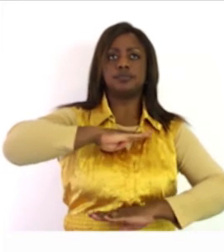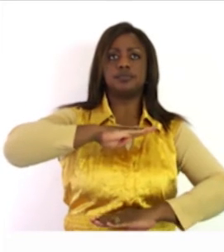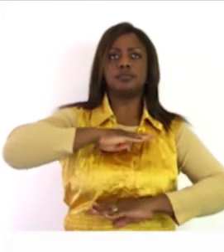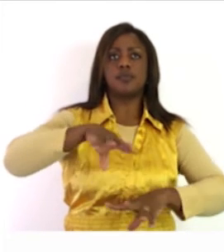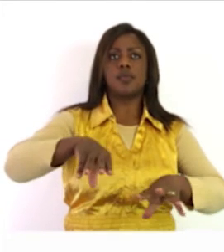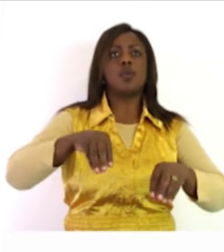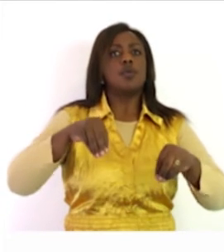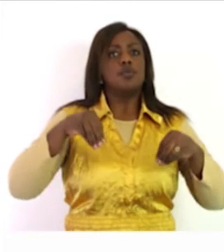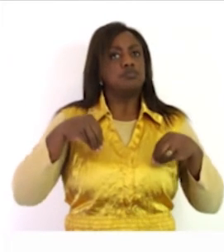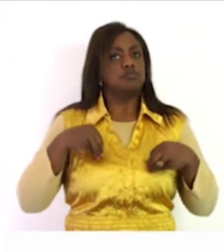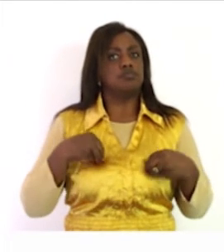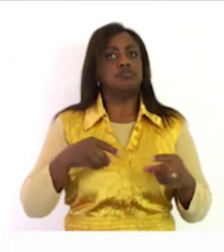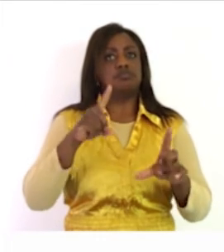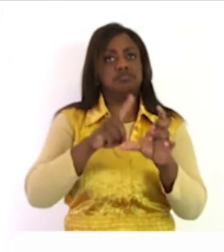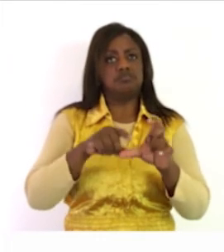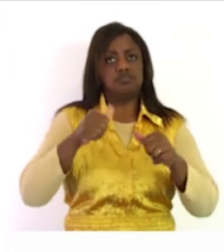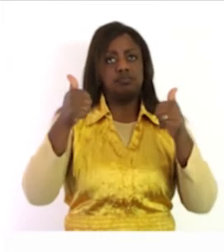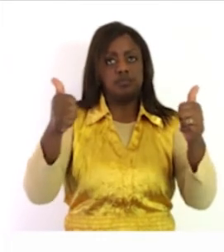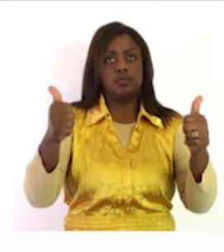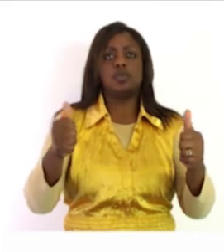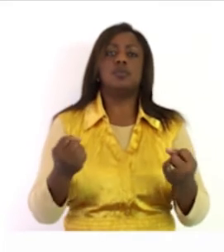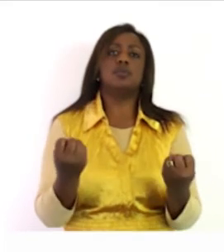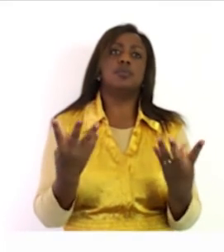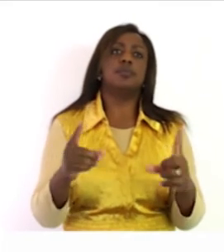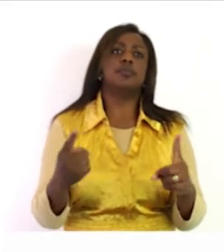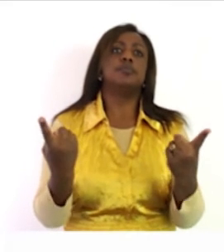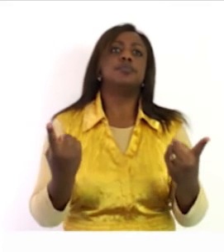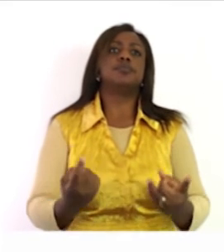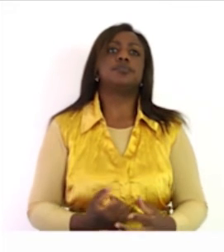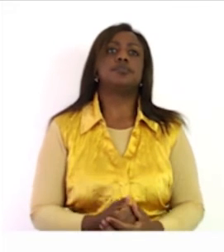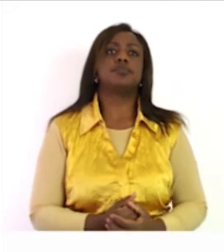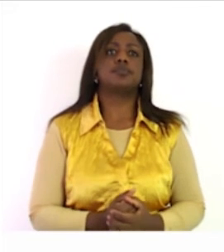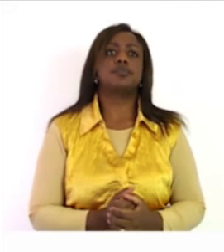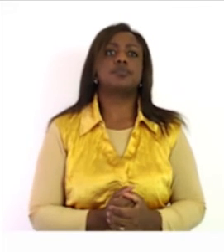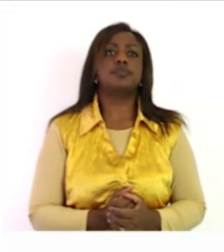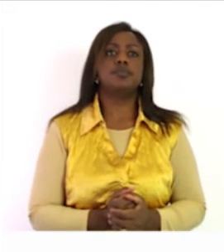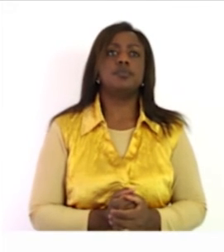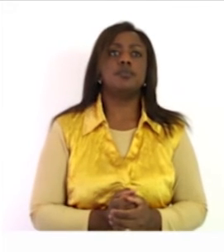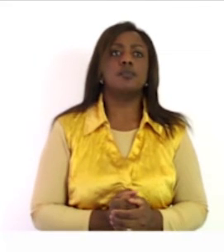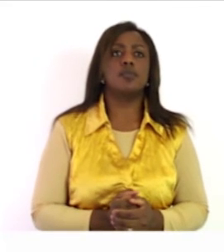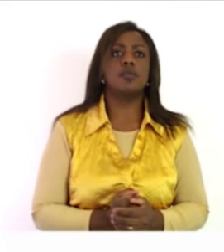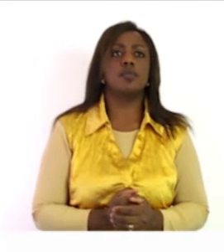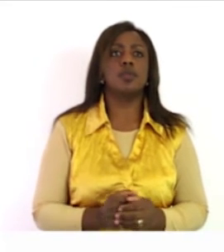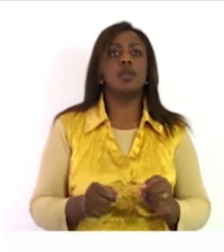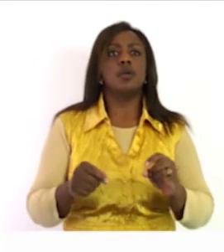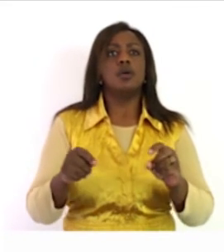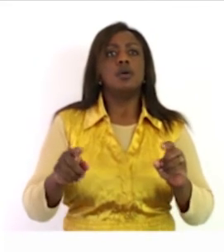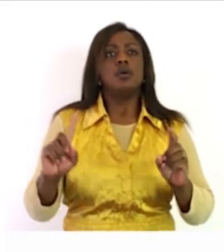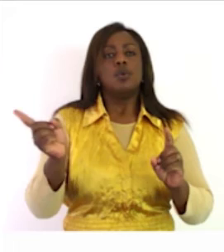body through the veins and returning to the heart. Adequate, satisfactory,